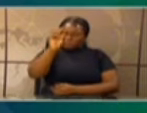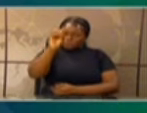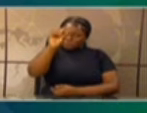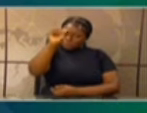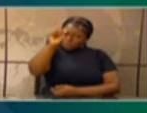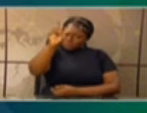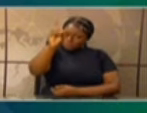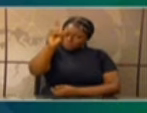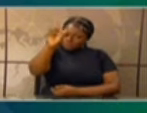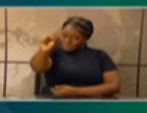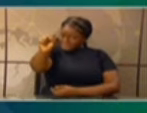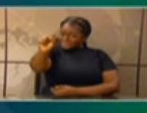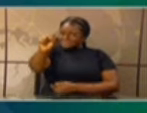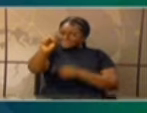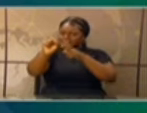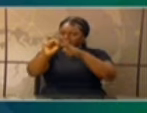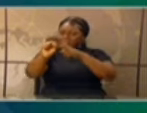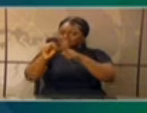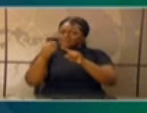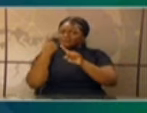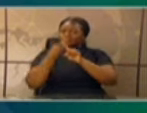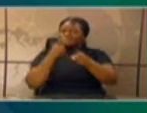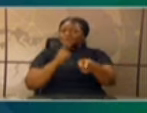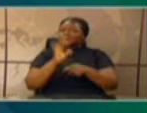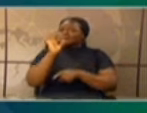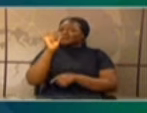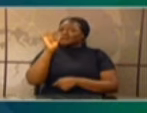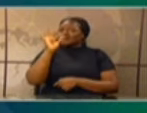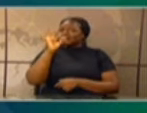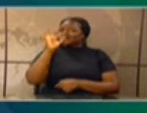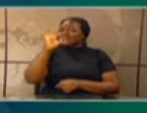in Germany. From